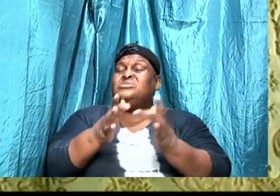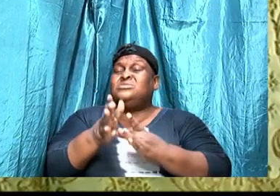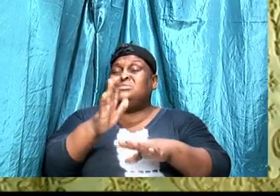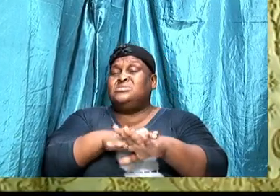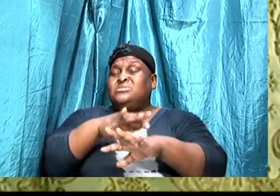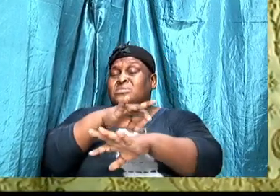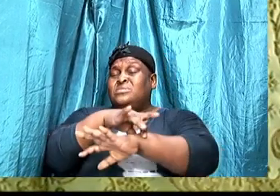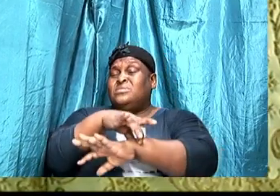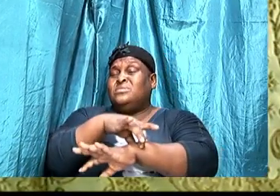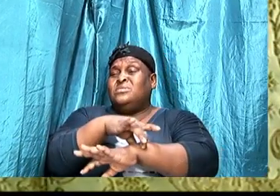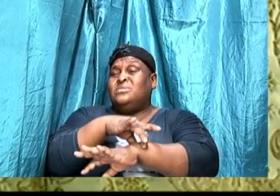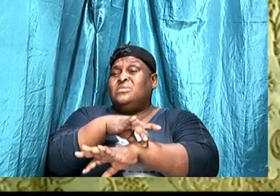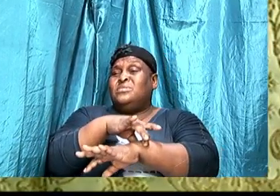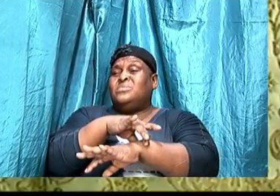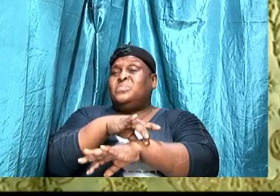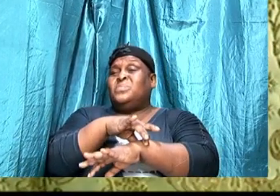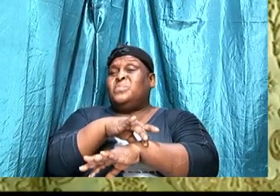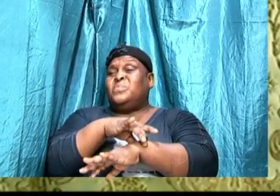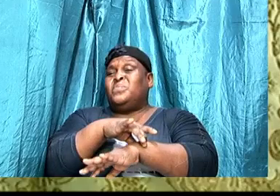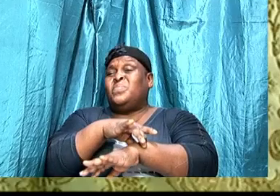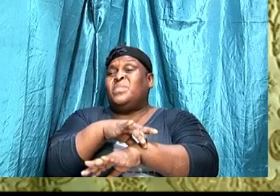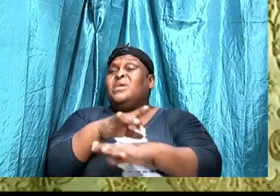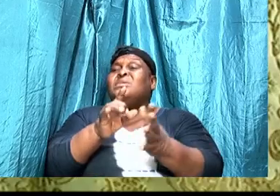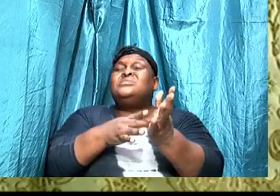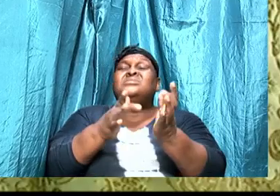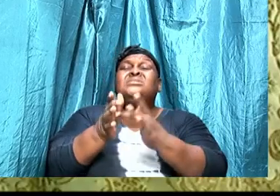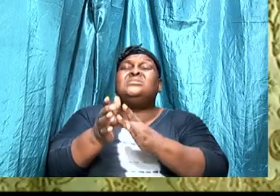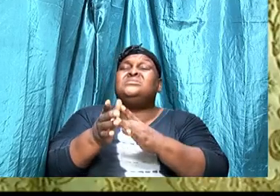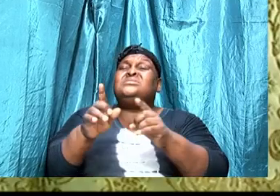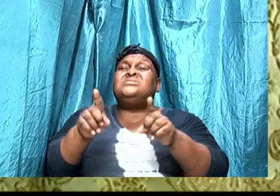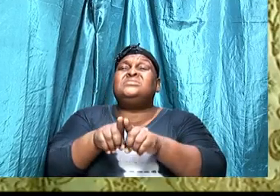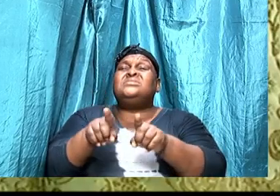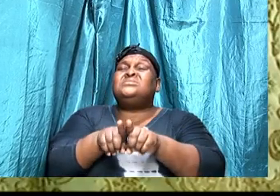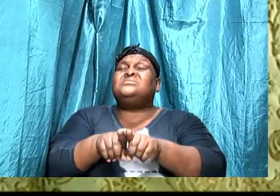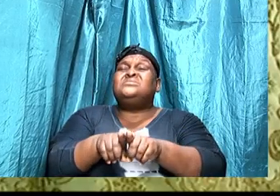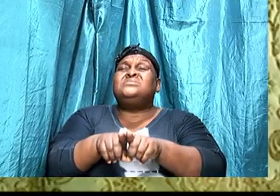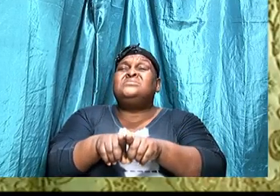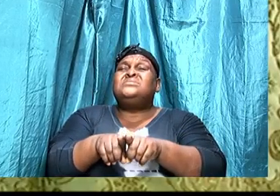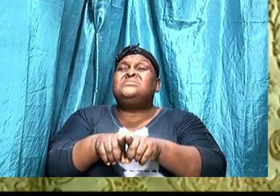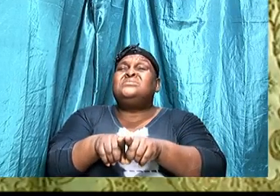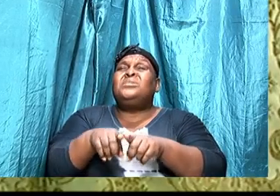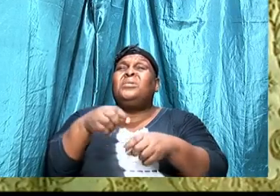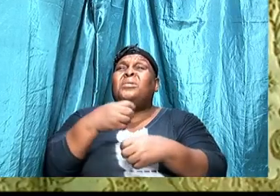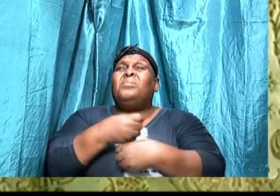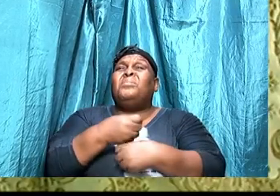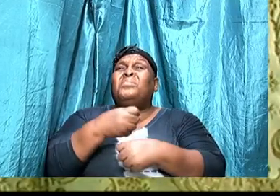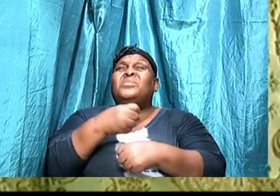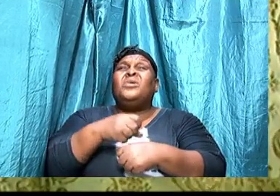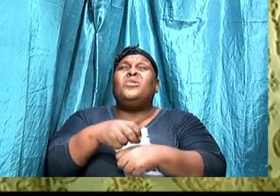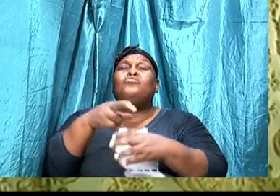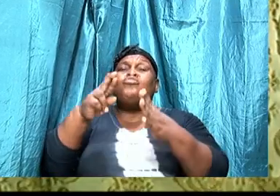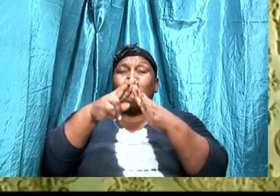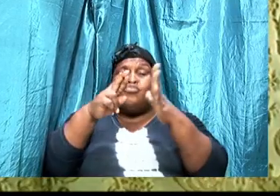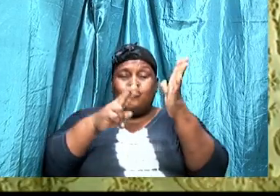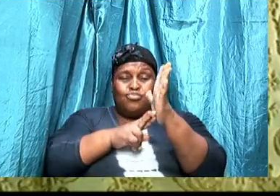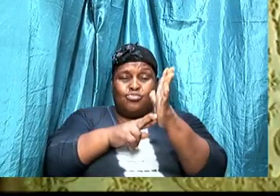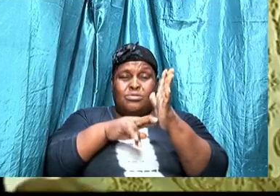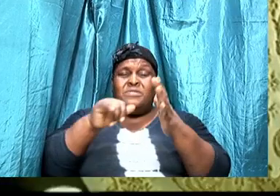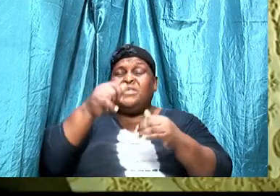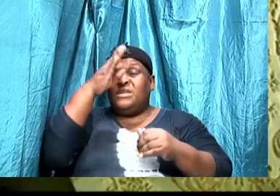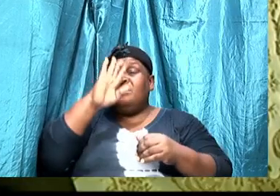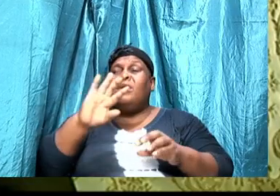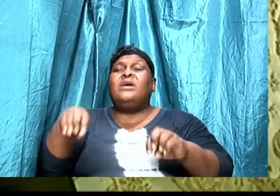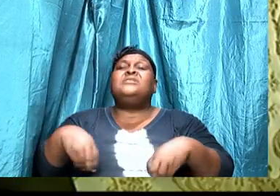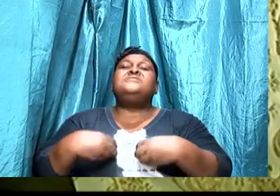earth, you know, Jesus had some mandate that God has given to him, as it were. You